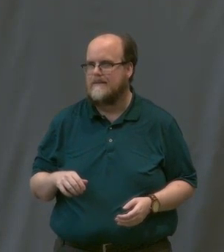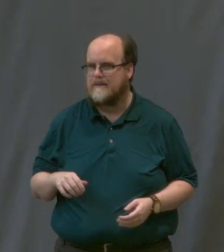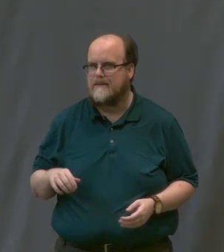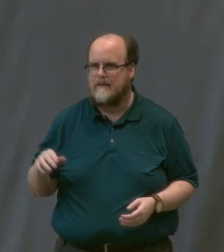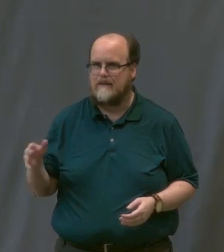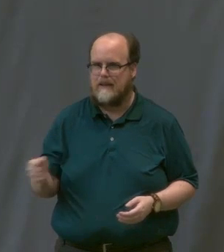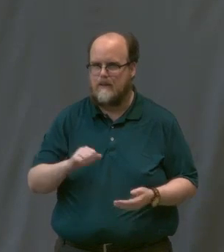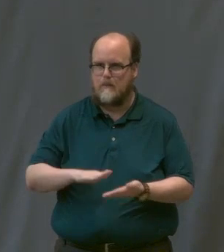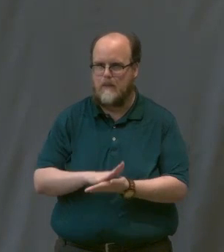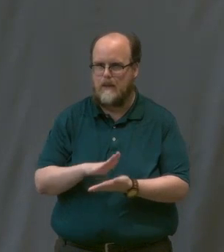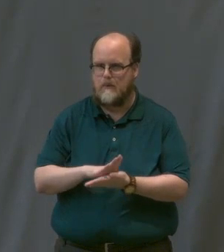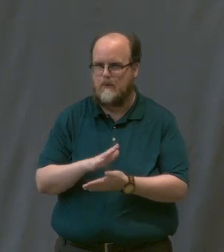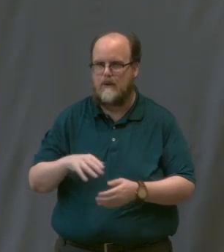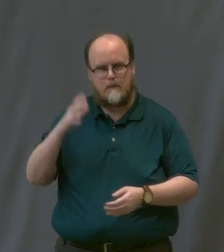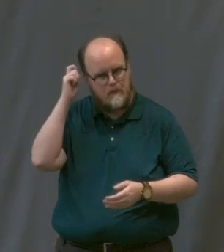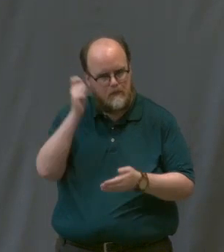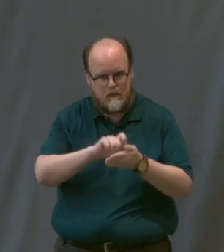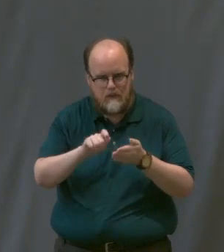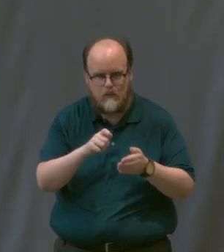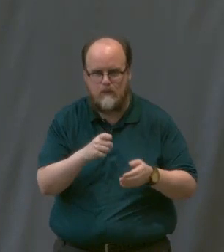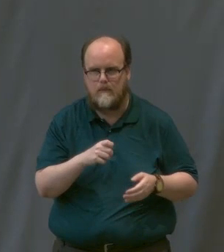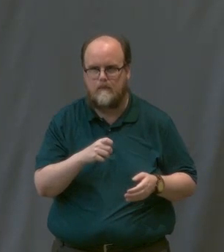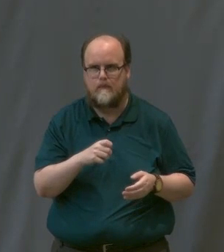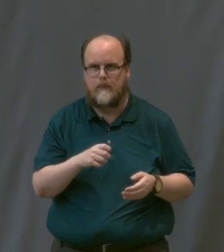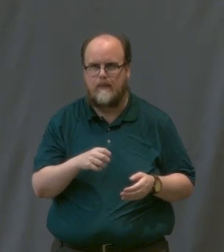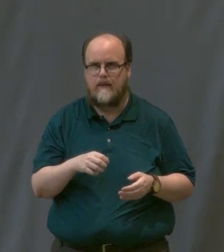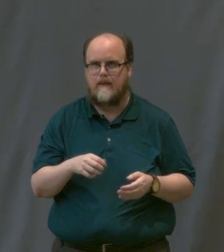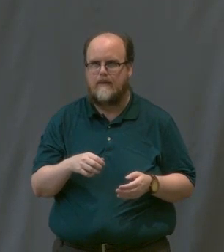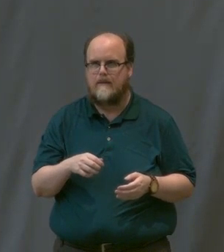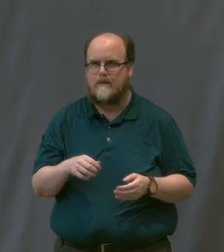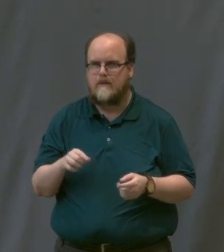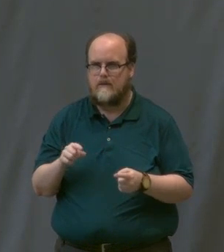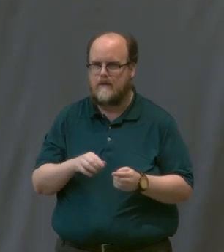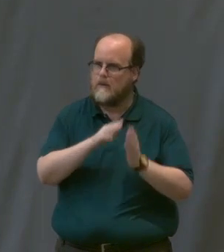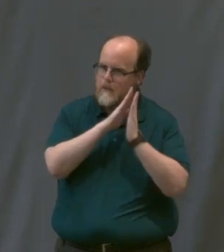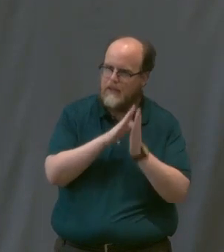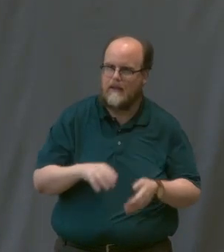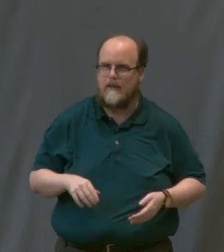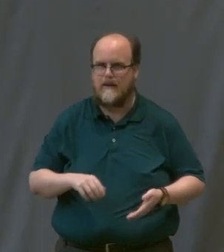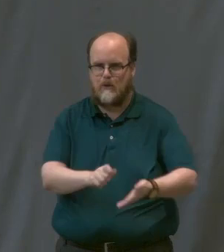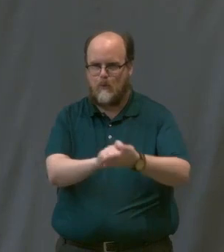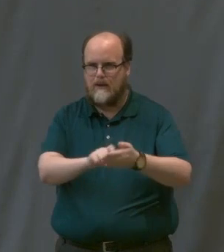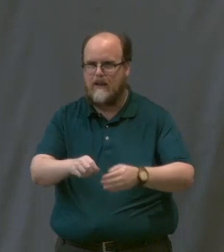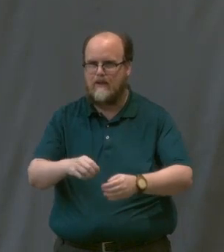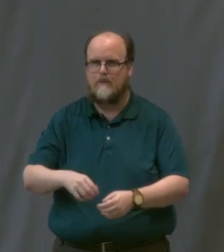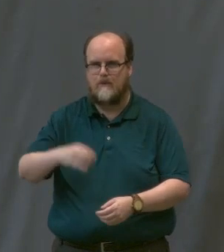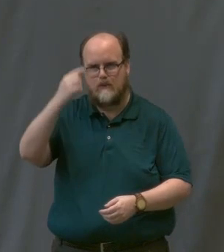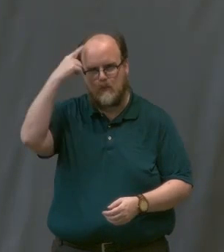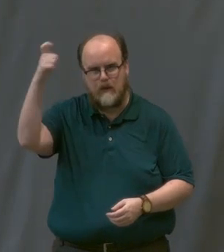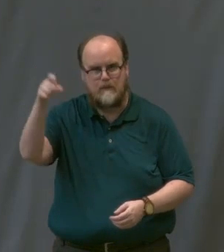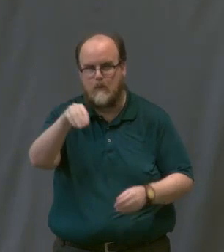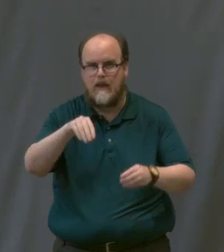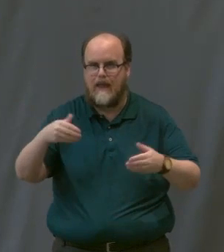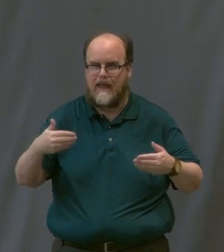Take that pen and pencil, paper and pen to bed with you, and write down the dream you have. And in the